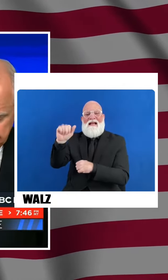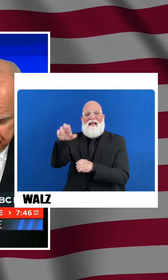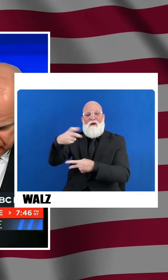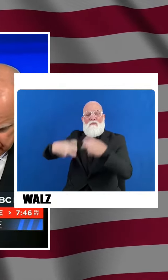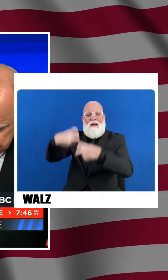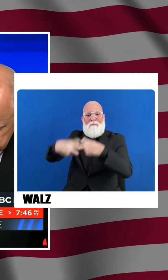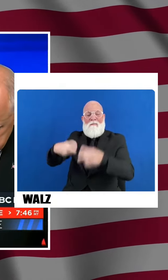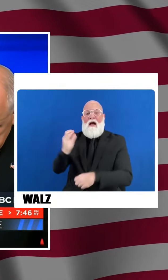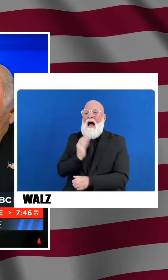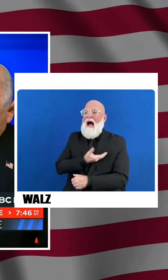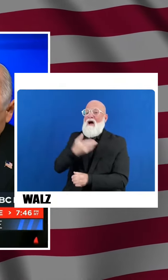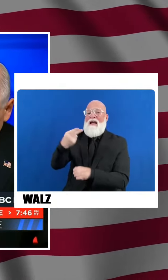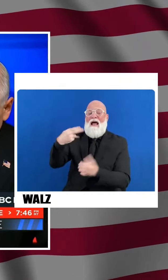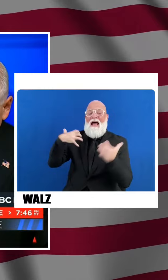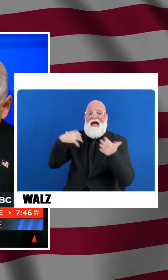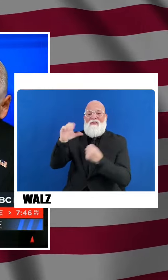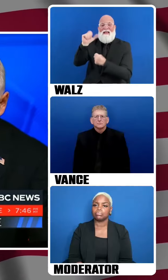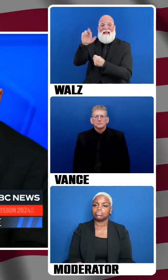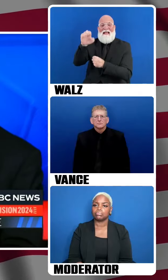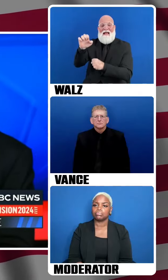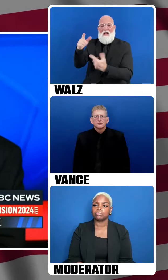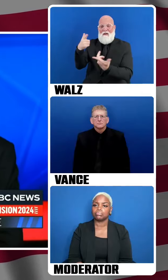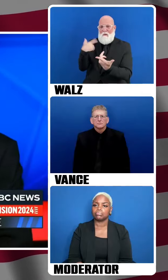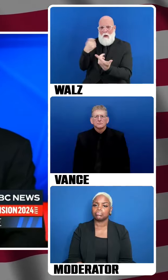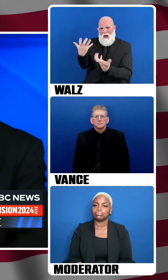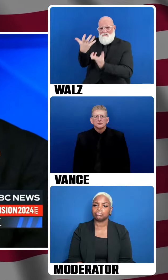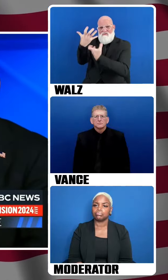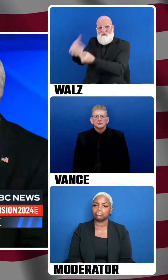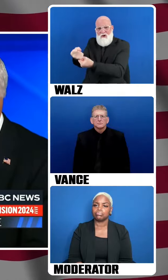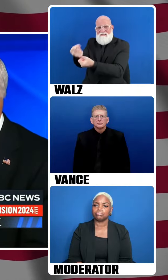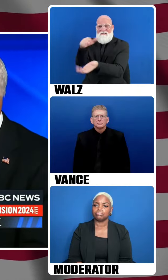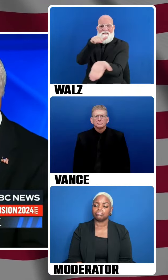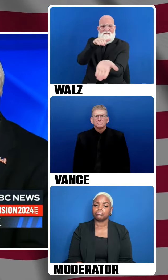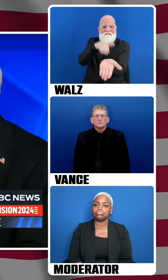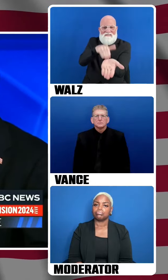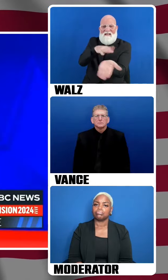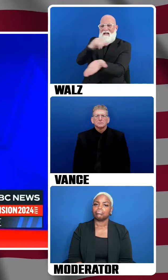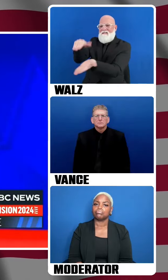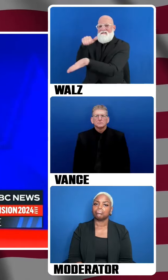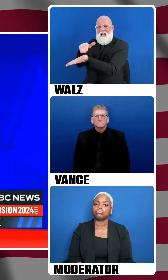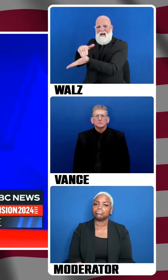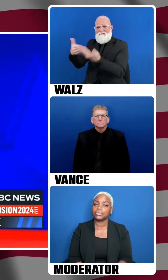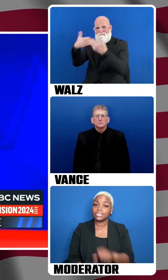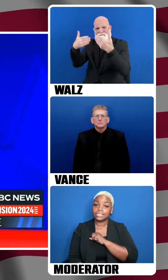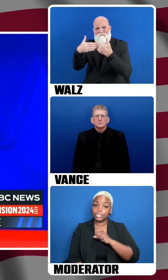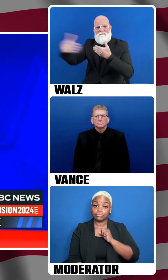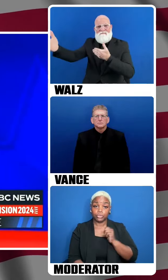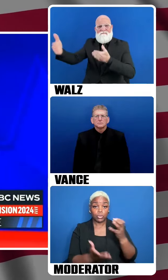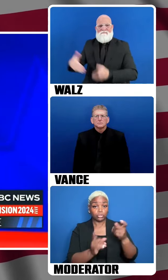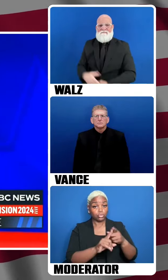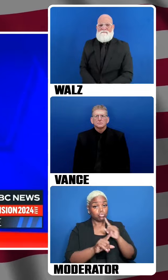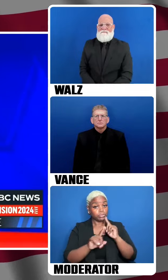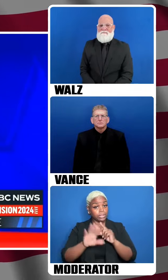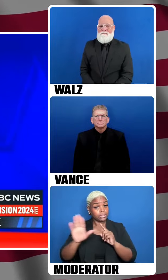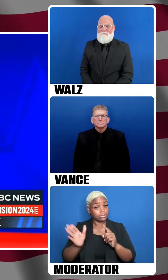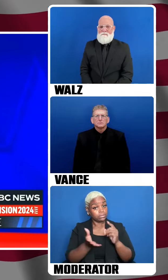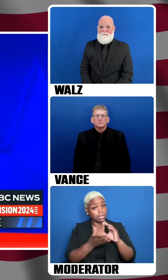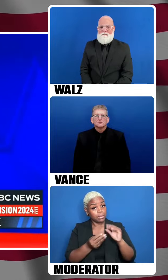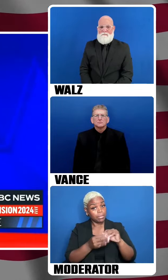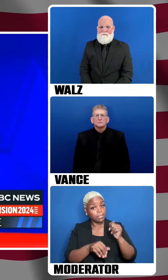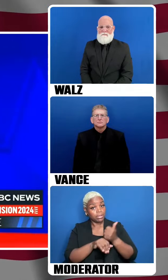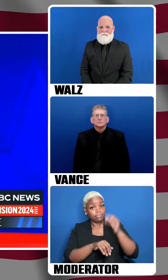Senator, do you want to respond to the governor's claim? Will you create a federal pregnancy monitoring agency? No, Nora, certainly we won't. And I want to talk